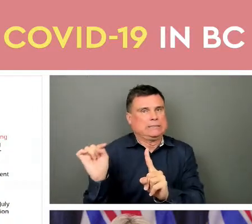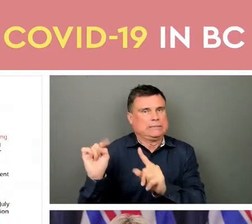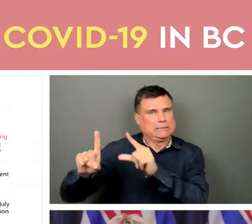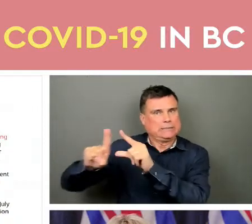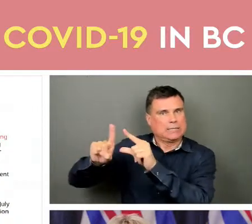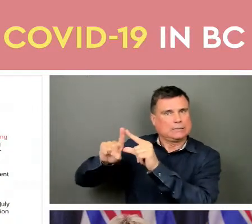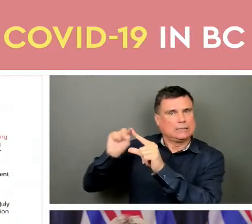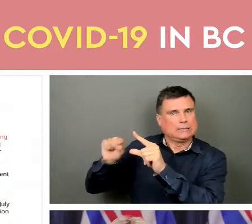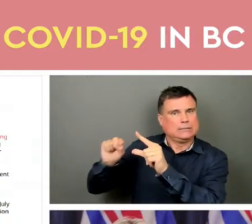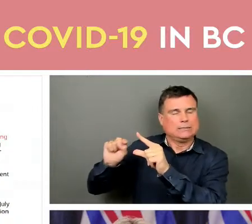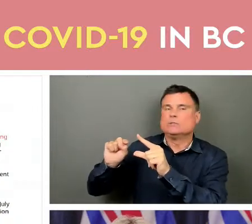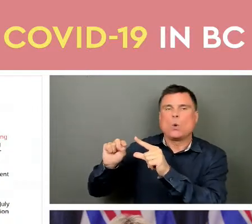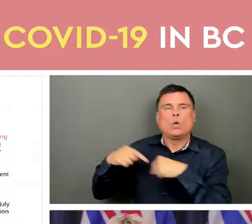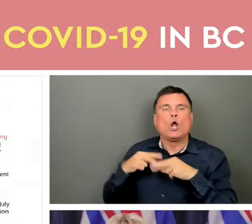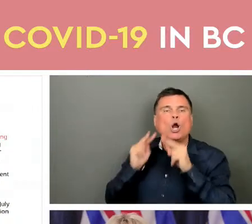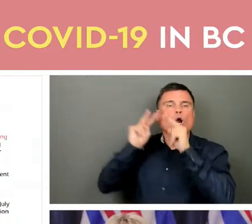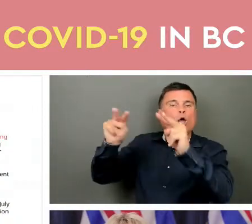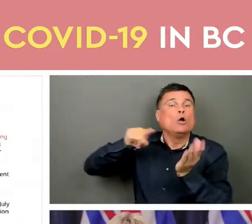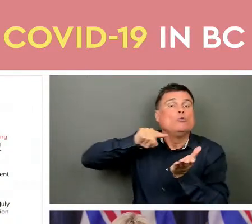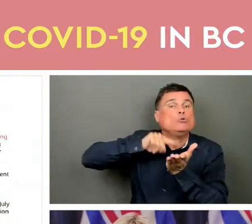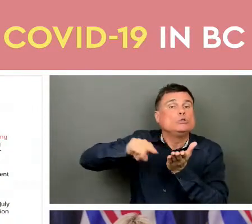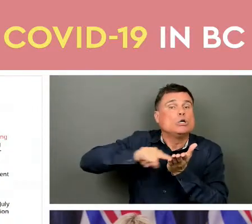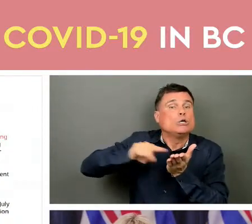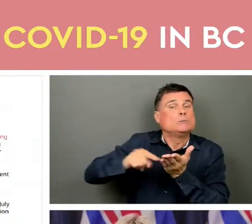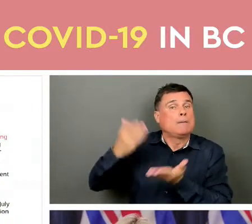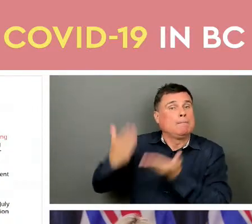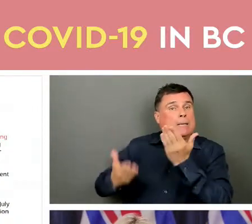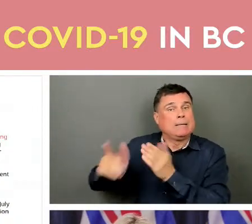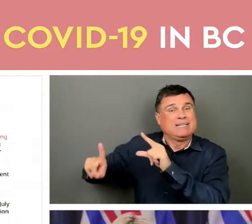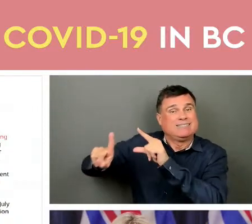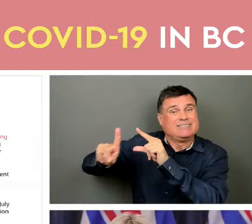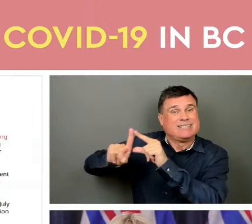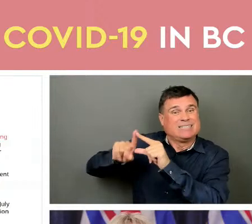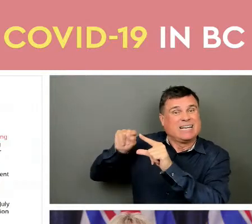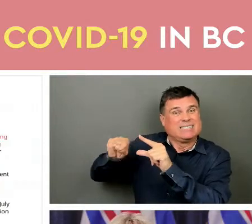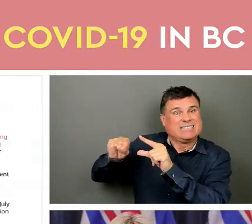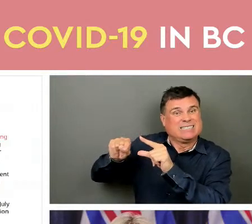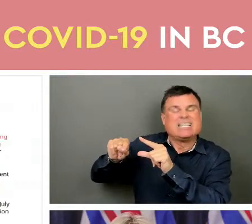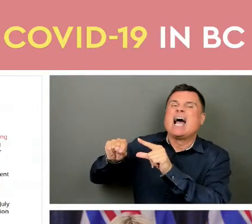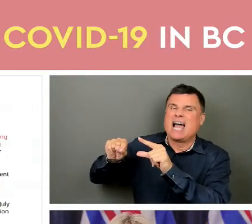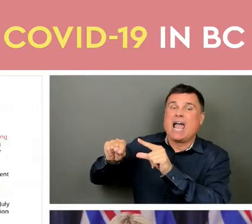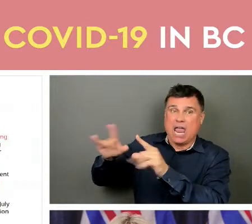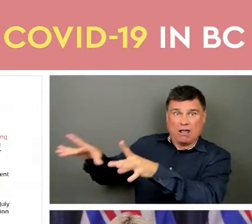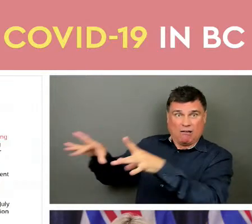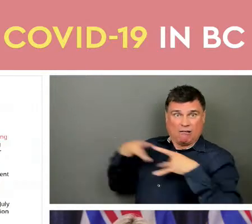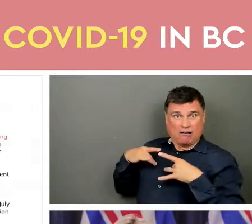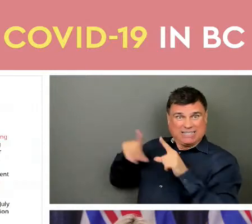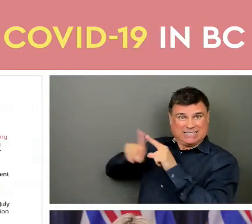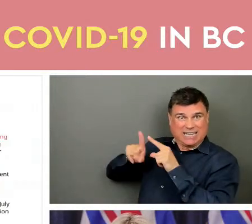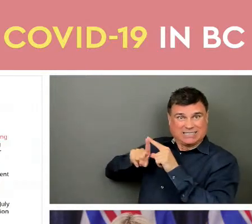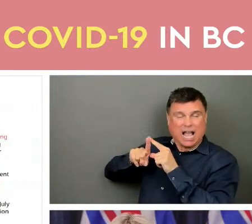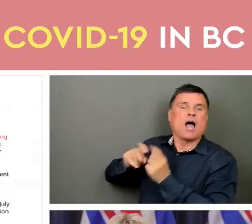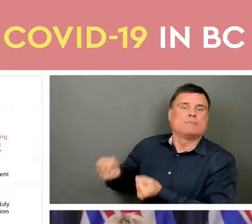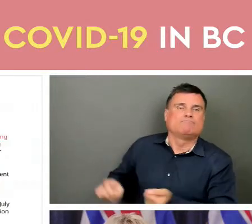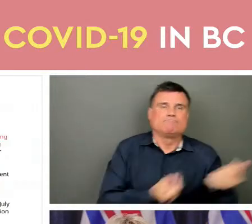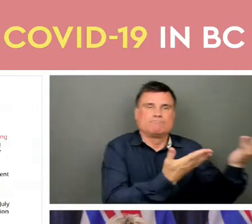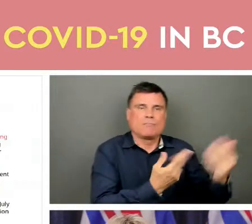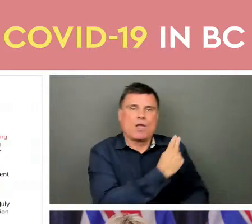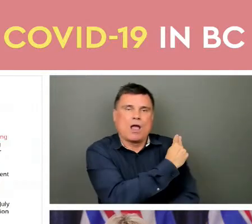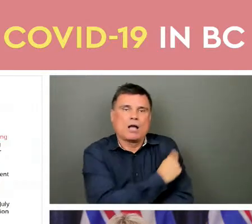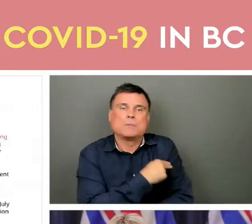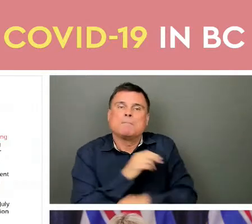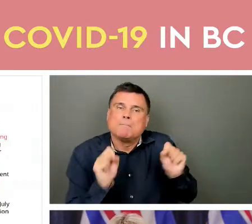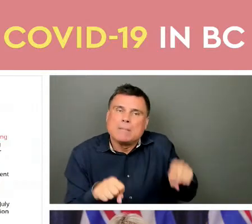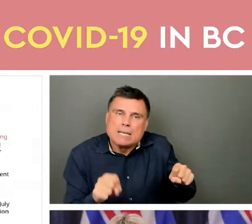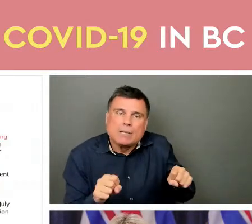some people, but also recognizing that across the age strata, we have more people protected at different age groups, and our